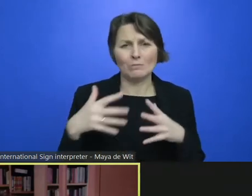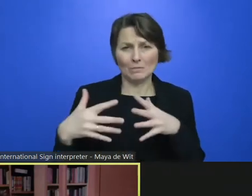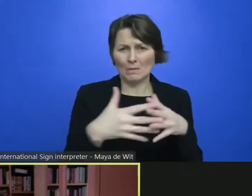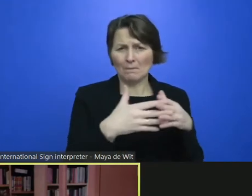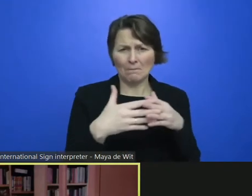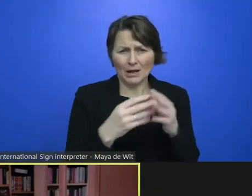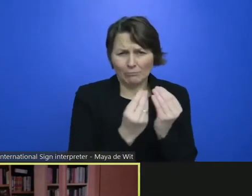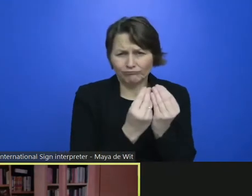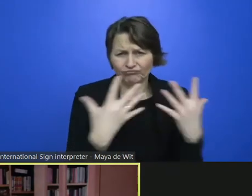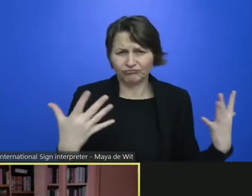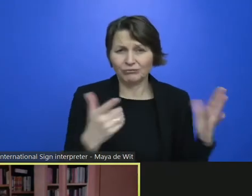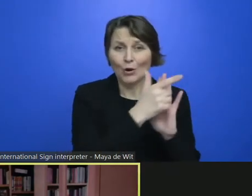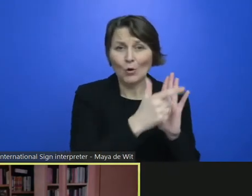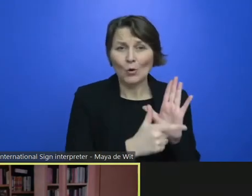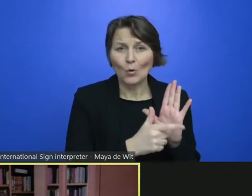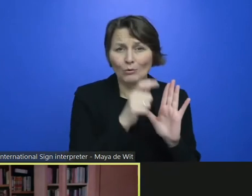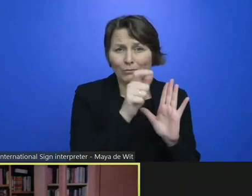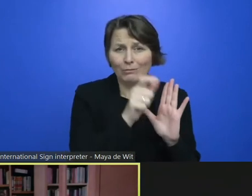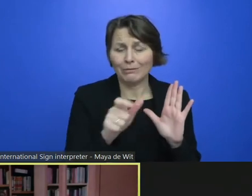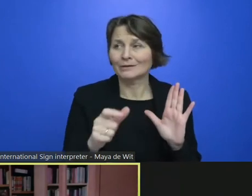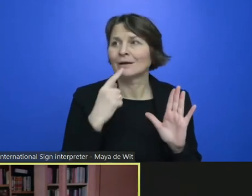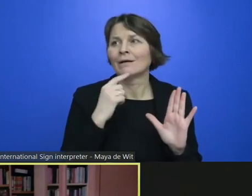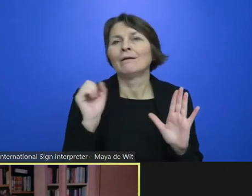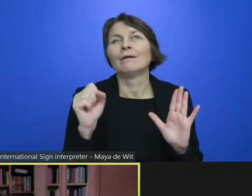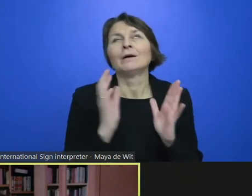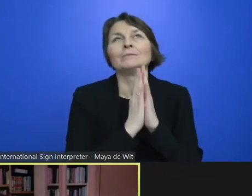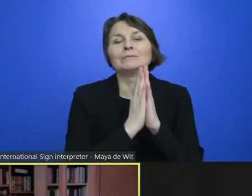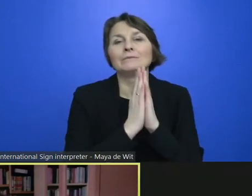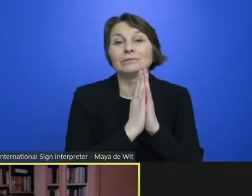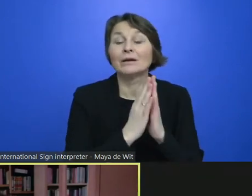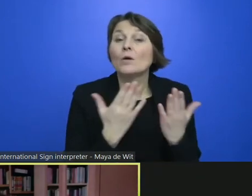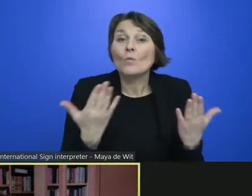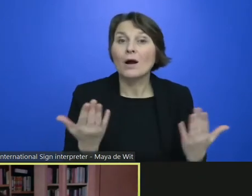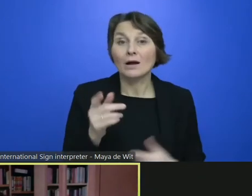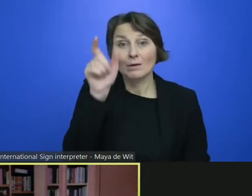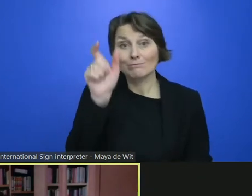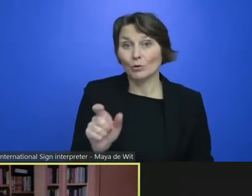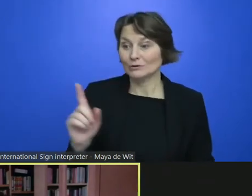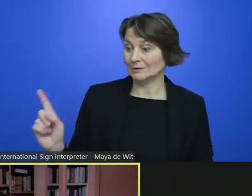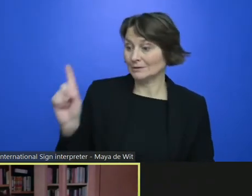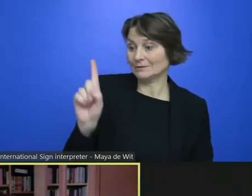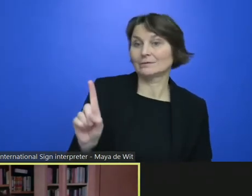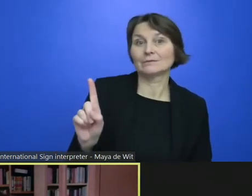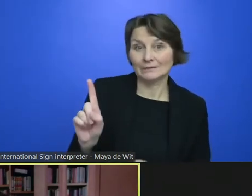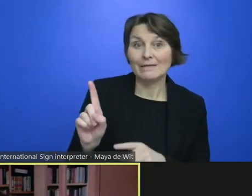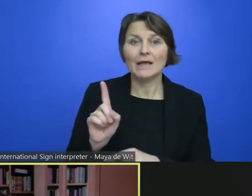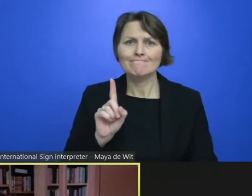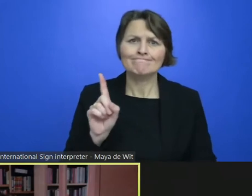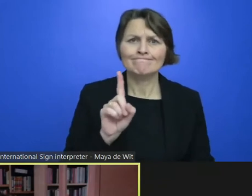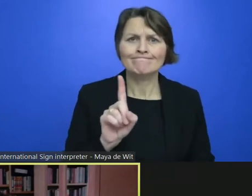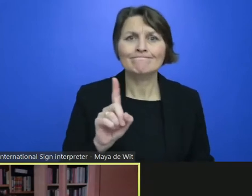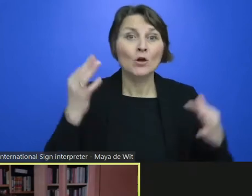to this because the time it's going to take for individuals to prove their case is going to be considerable and their fees will go up